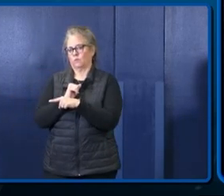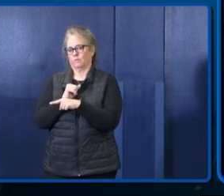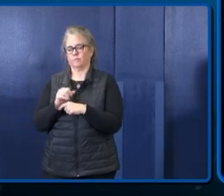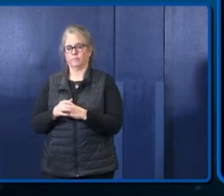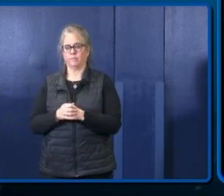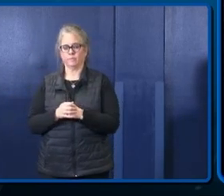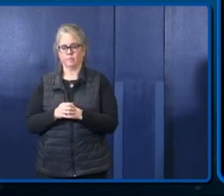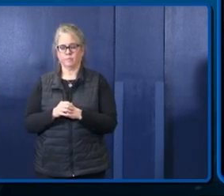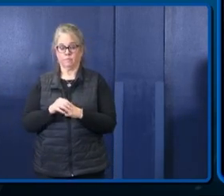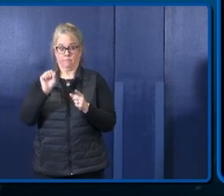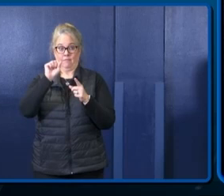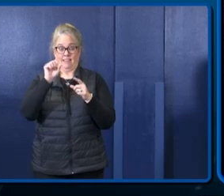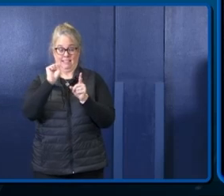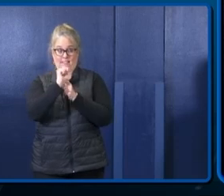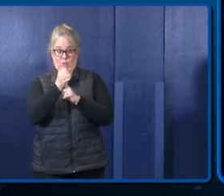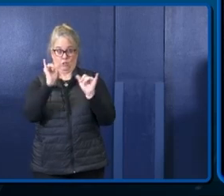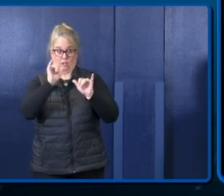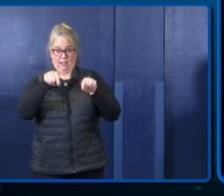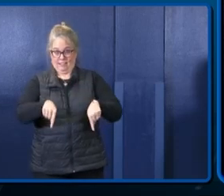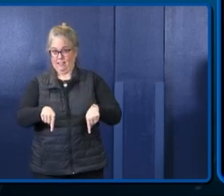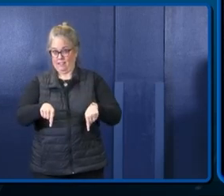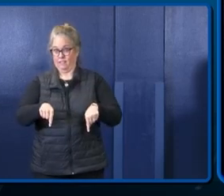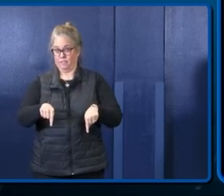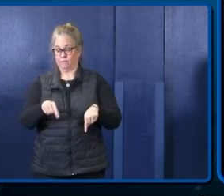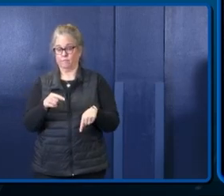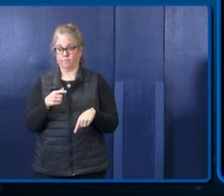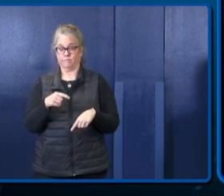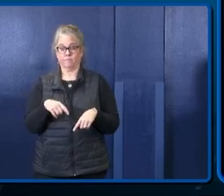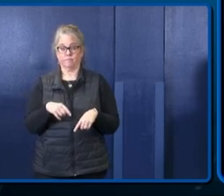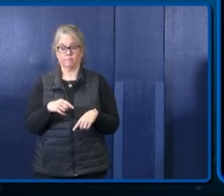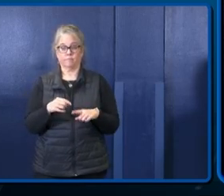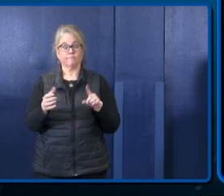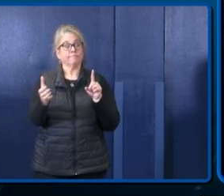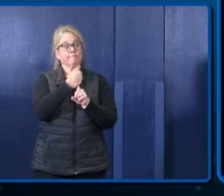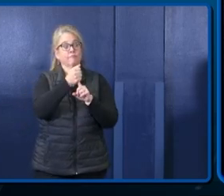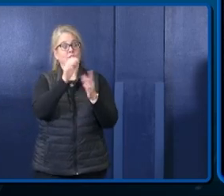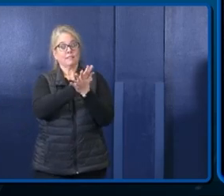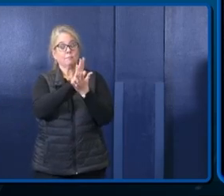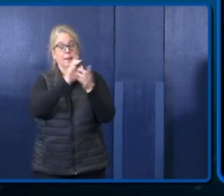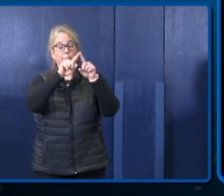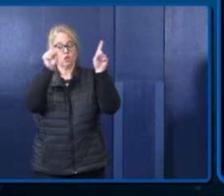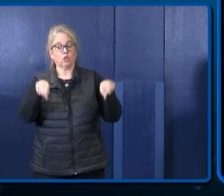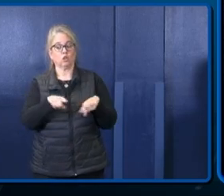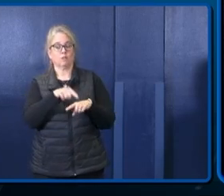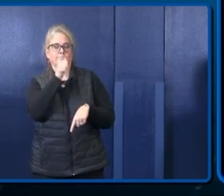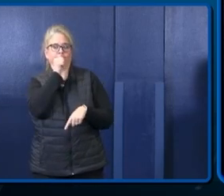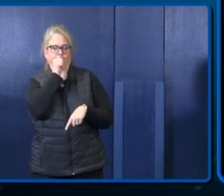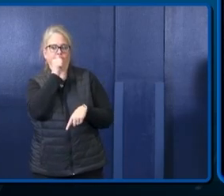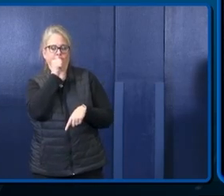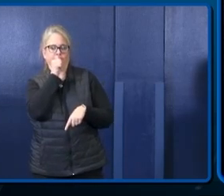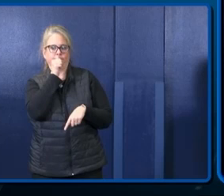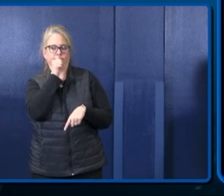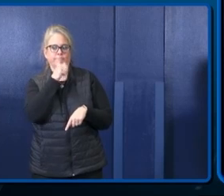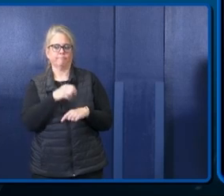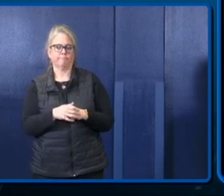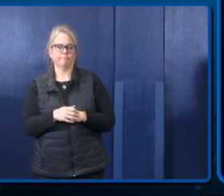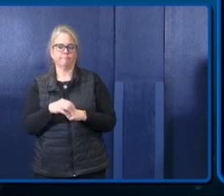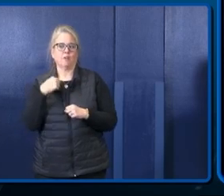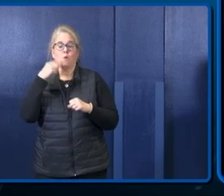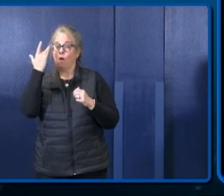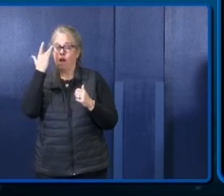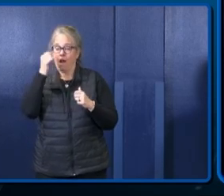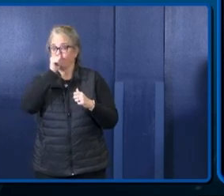magnitude, arrest affidavits will be sealed so that we can protect the ability to investigate the case going